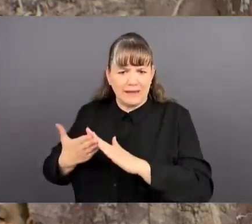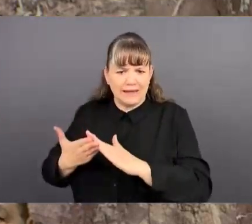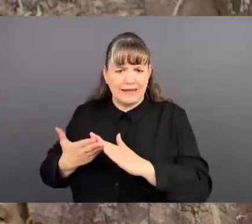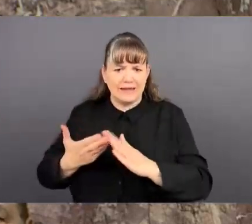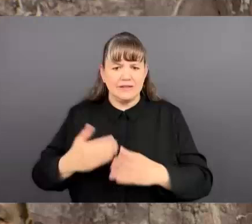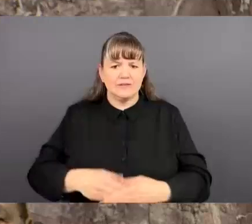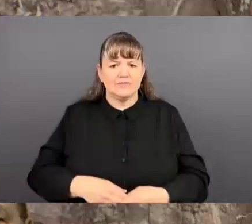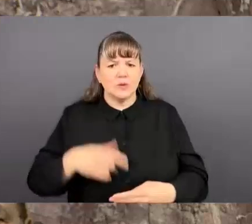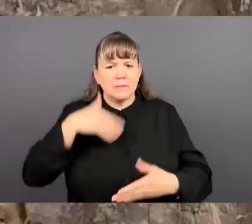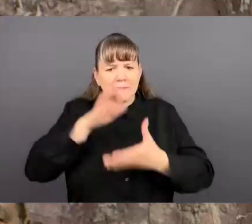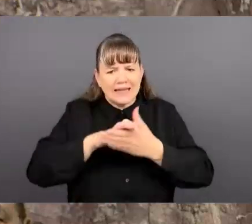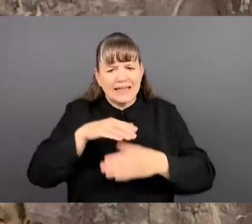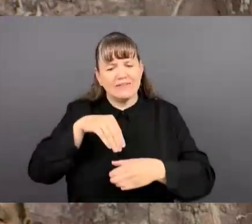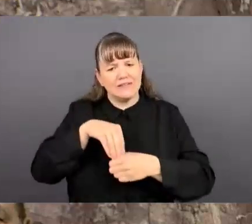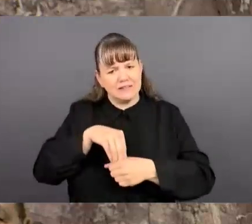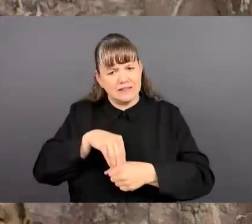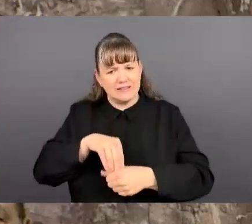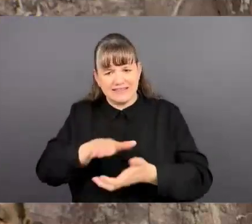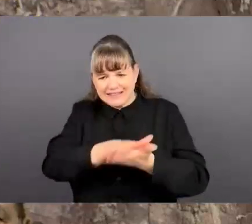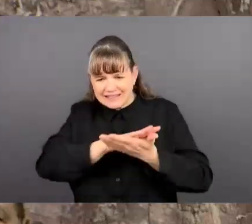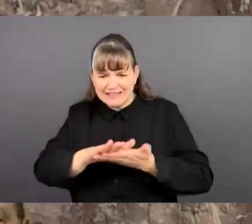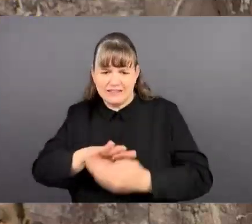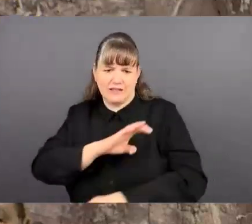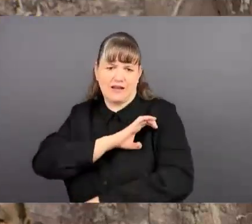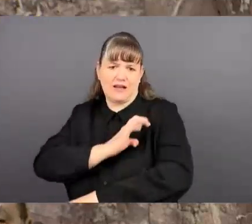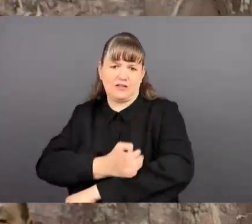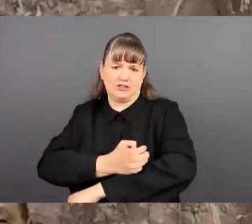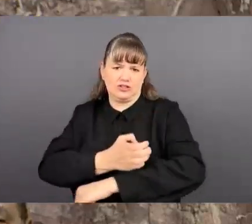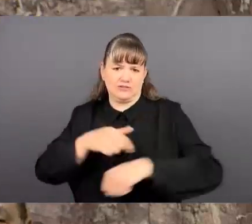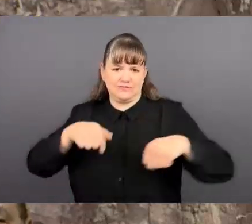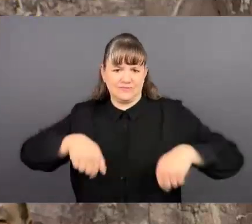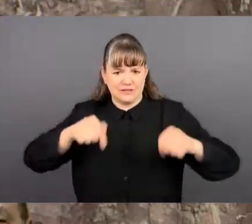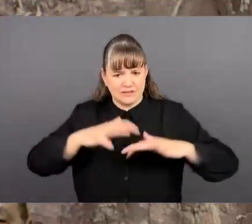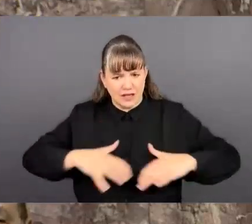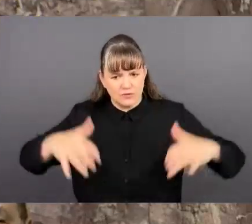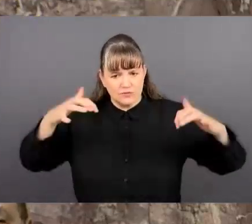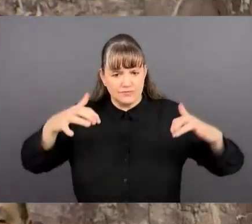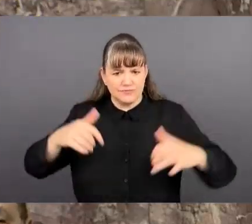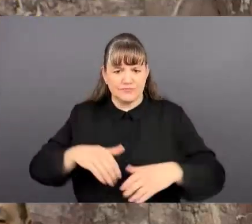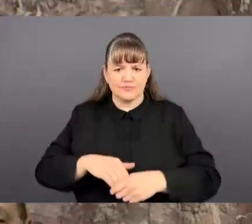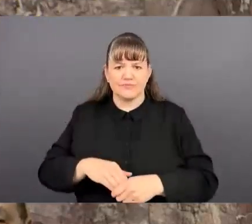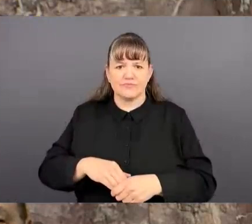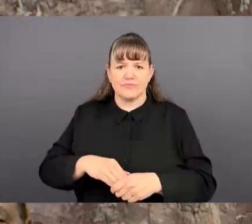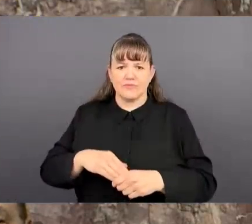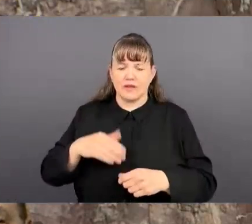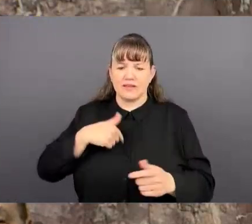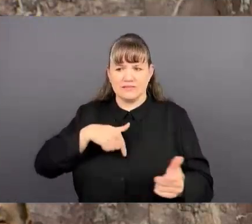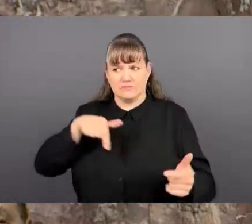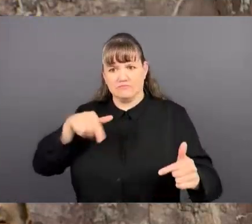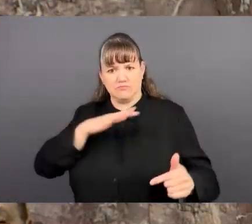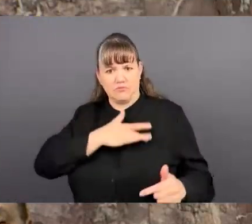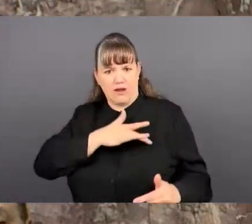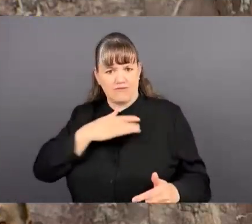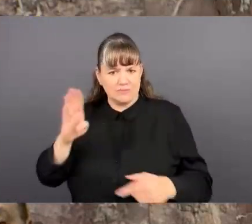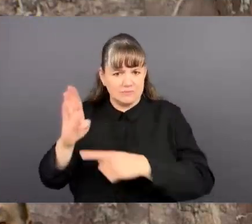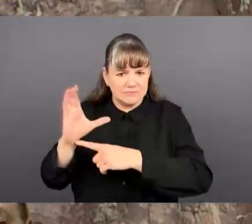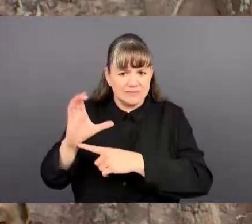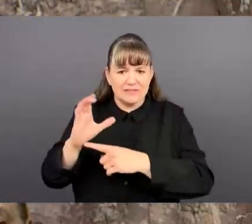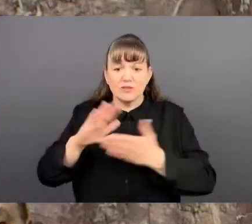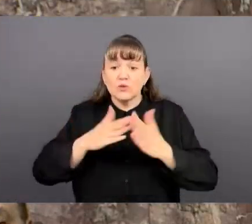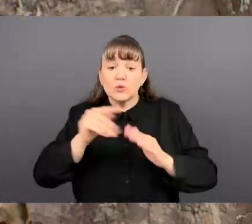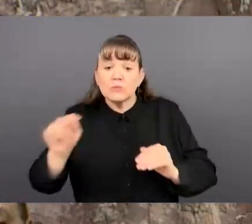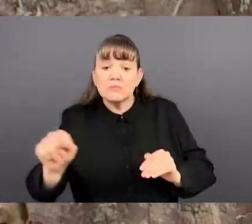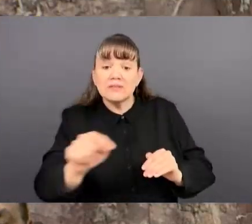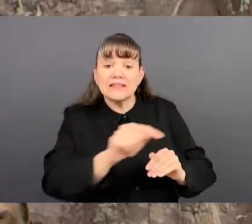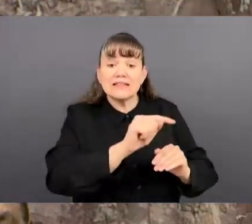see it as fueling the economy in BC in communities with programs that support homeowners and fuel communities